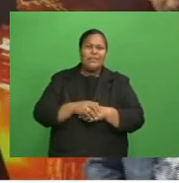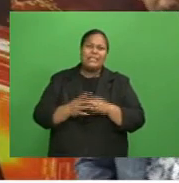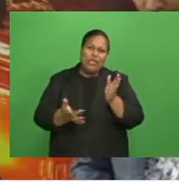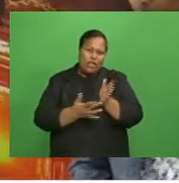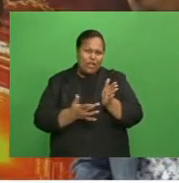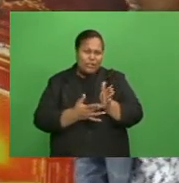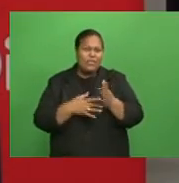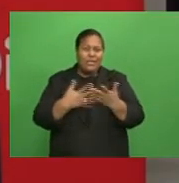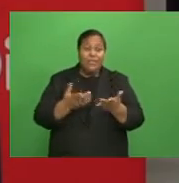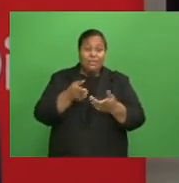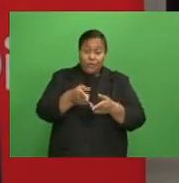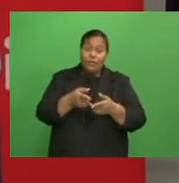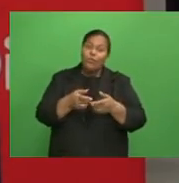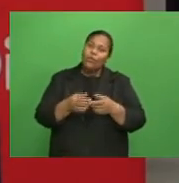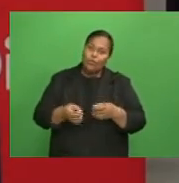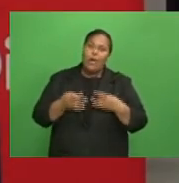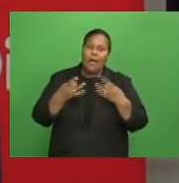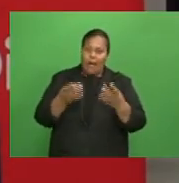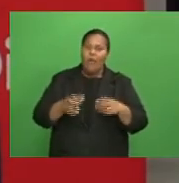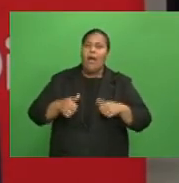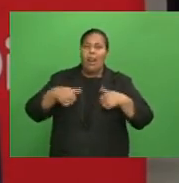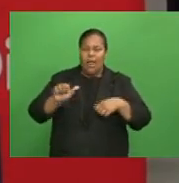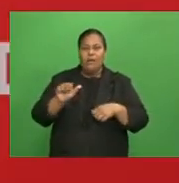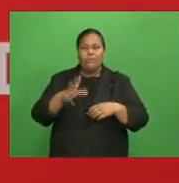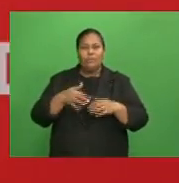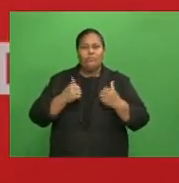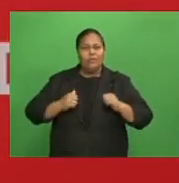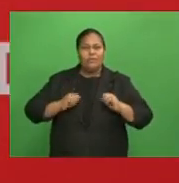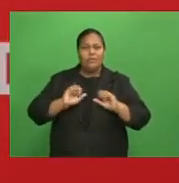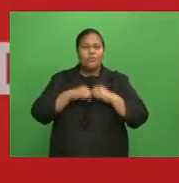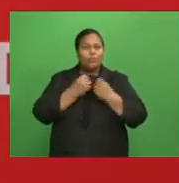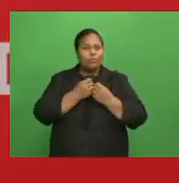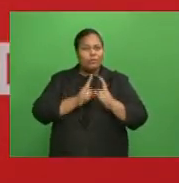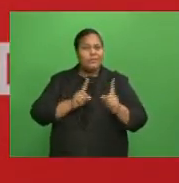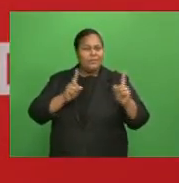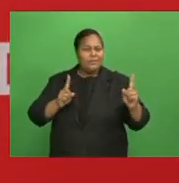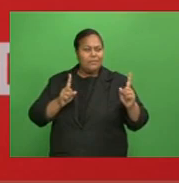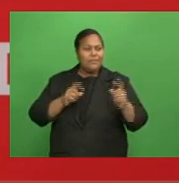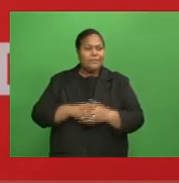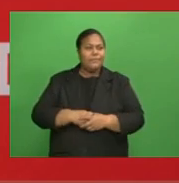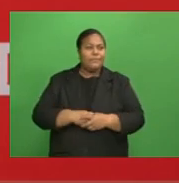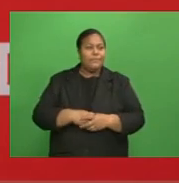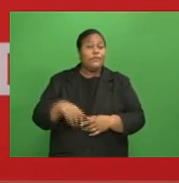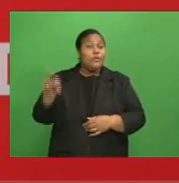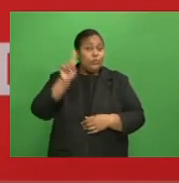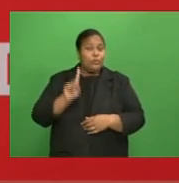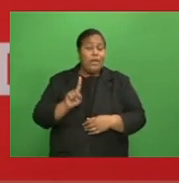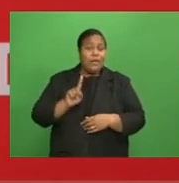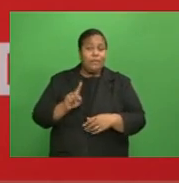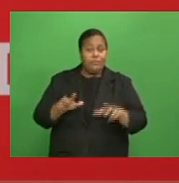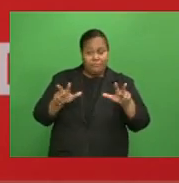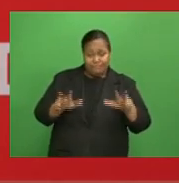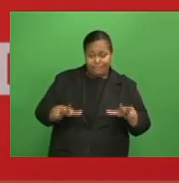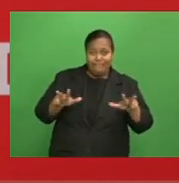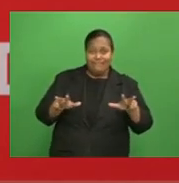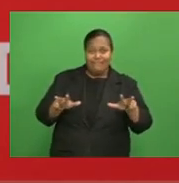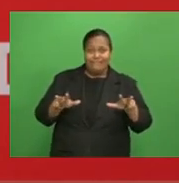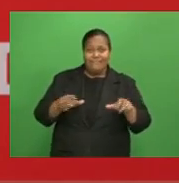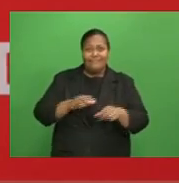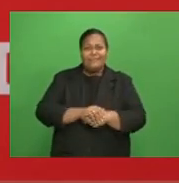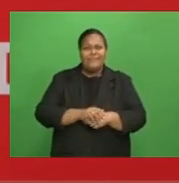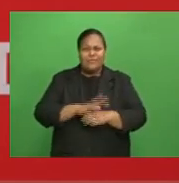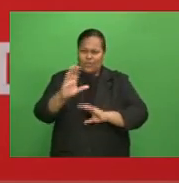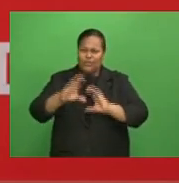them to practice social distancing. Today, Digicel sponsor and relays